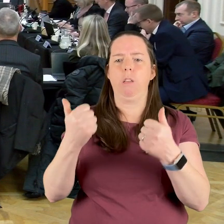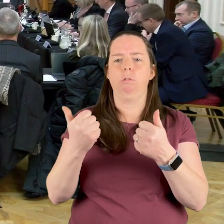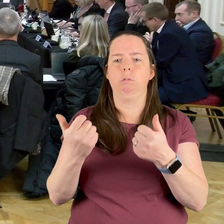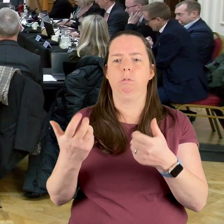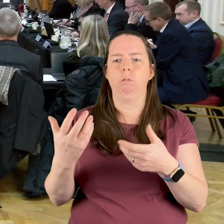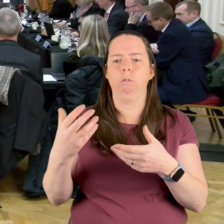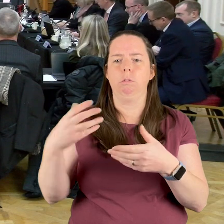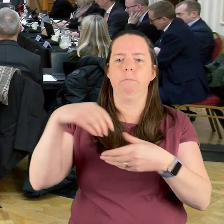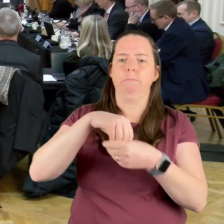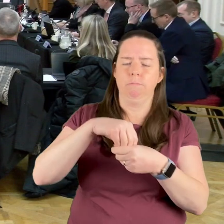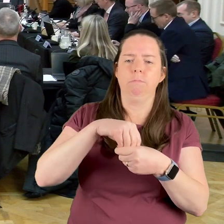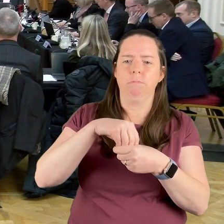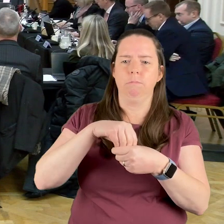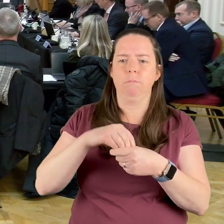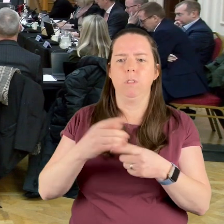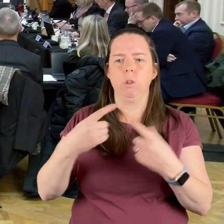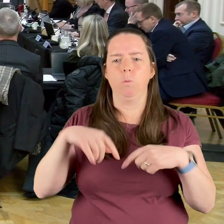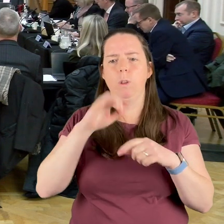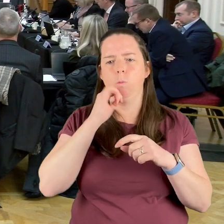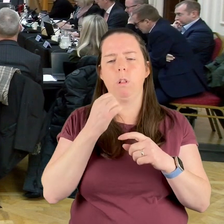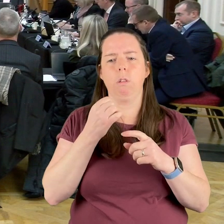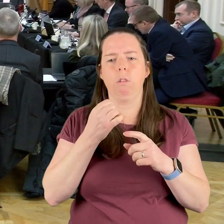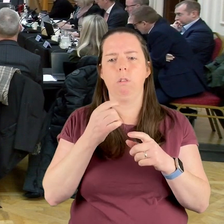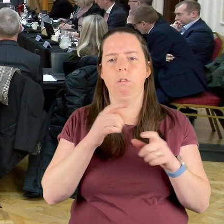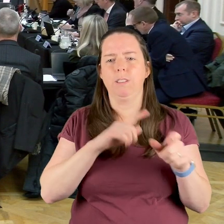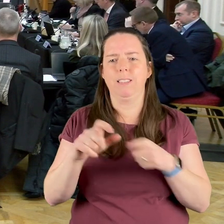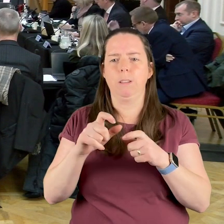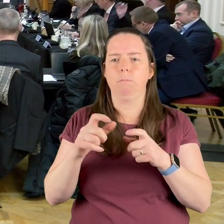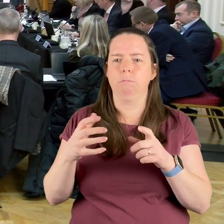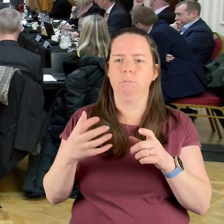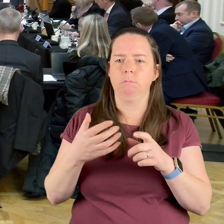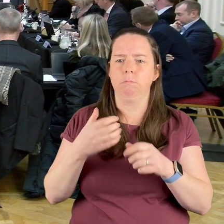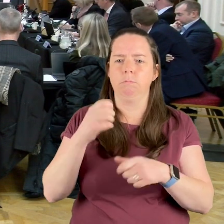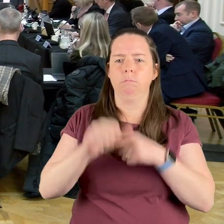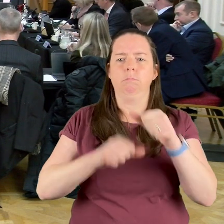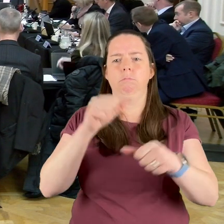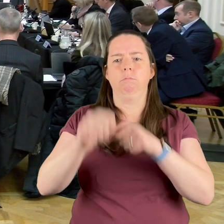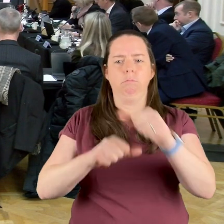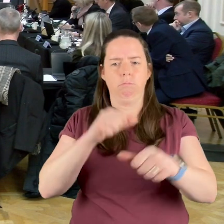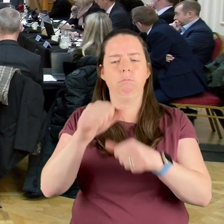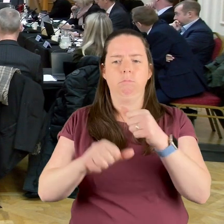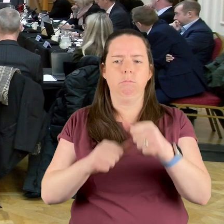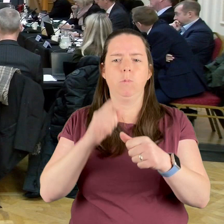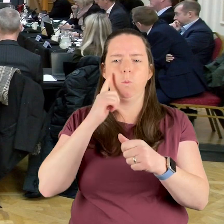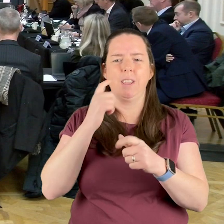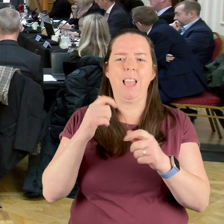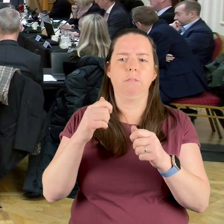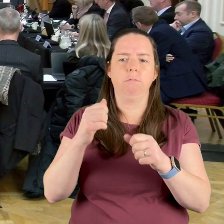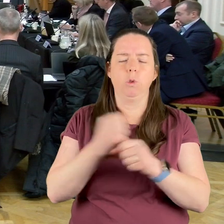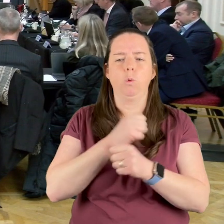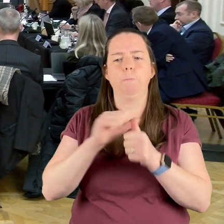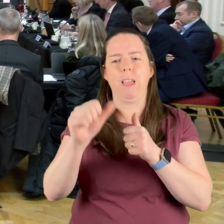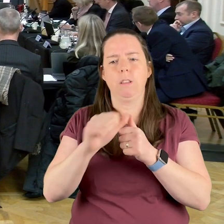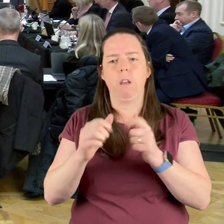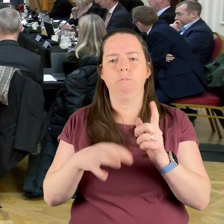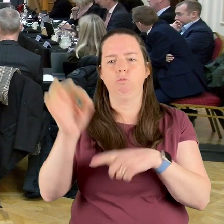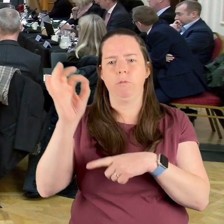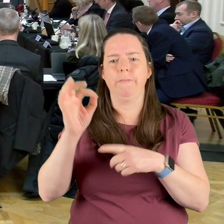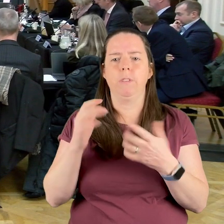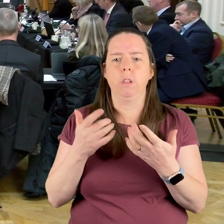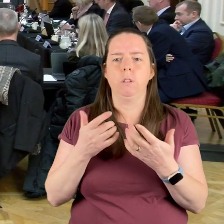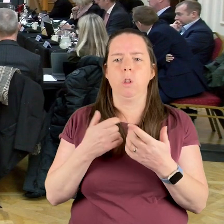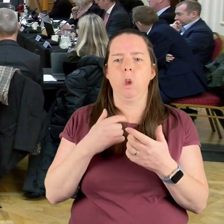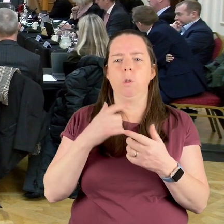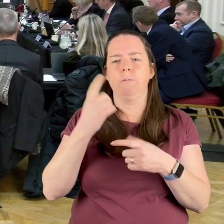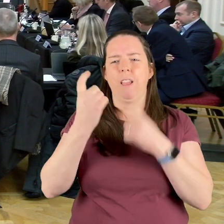really have a strong public health that goes back to us being part of that, then we will keep getting what we've currently got, and we think we can all do